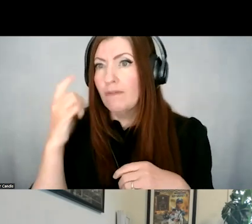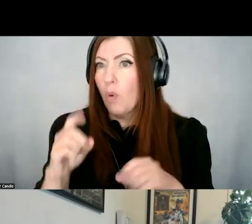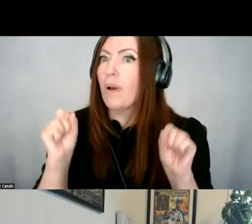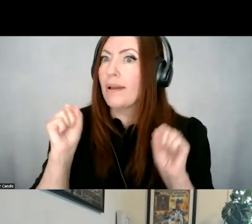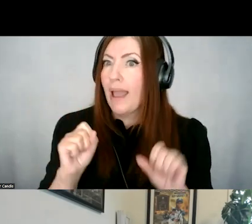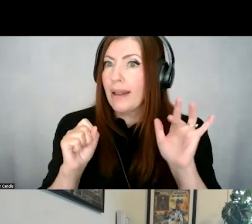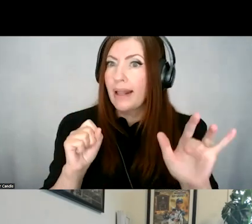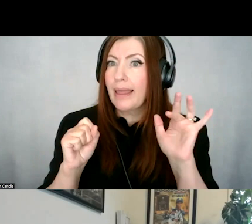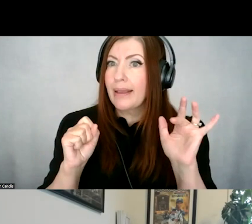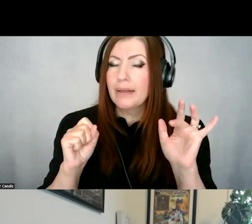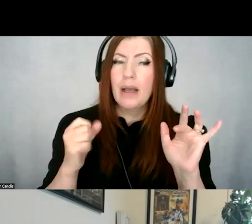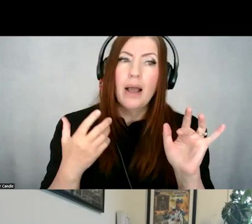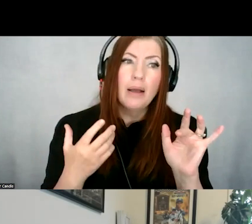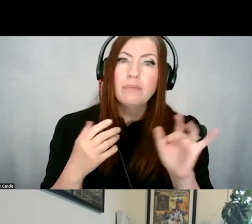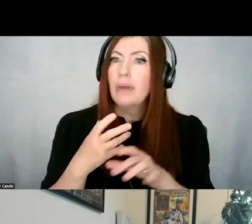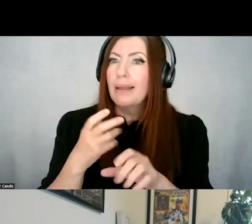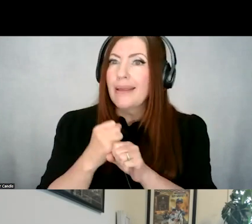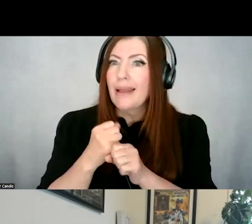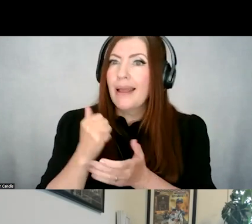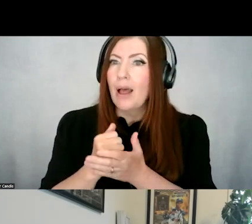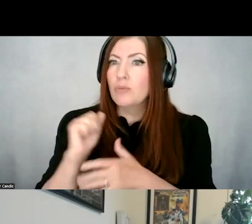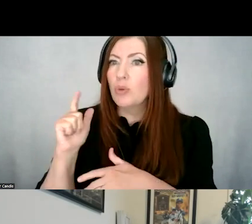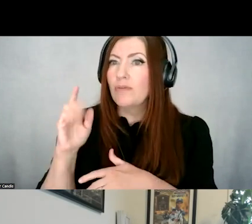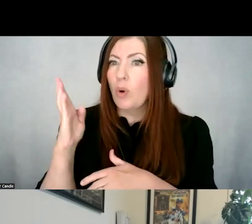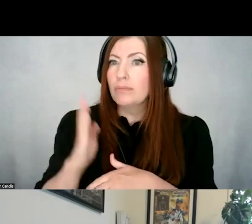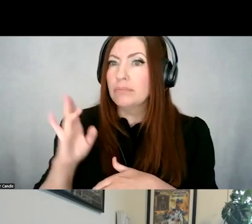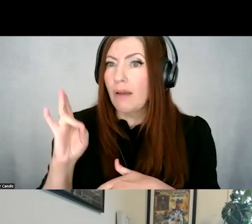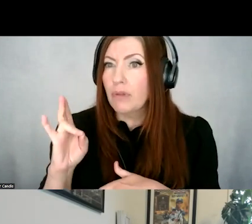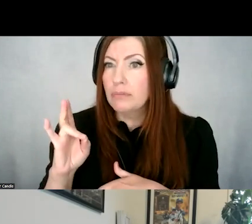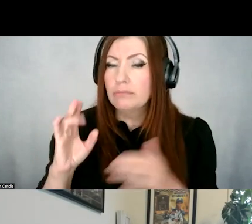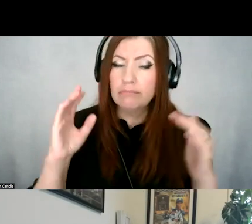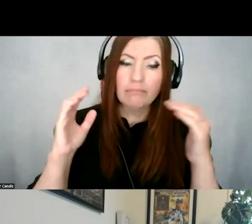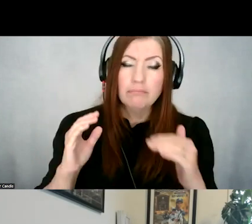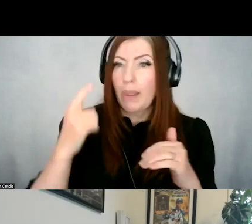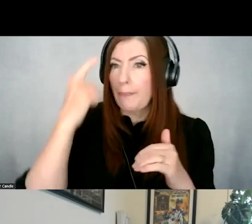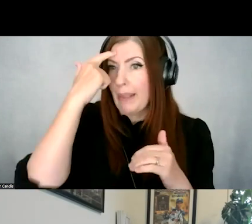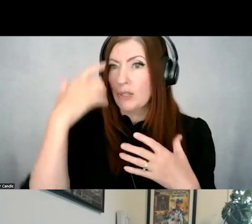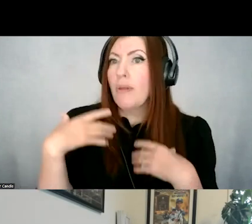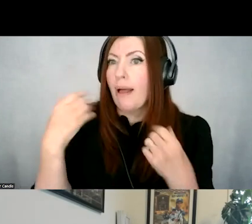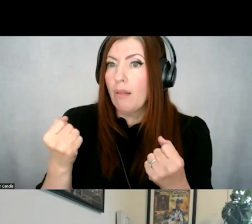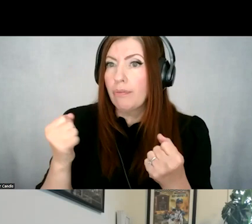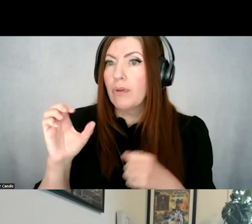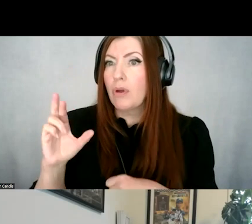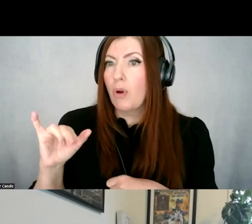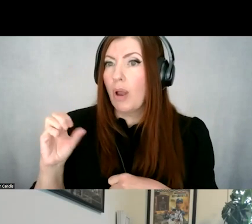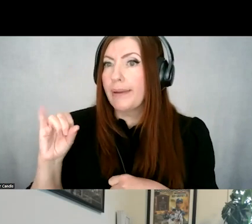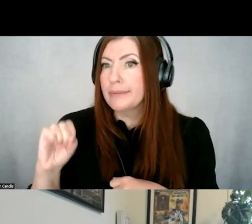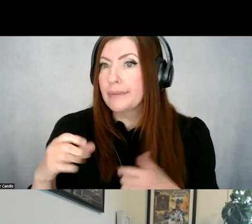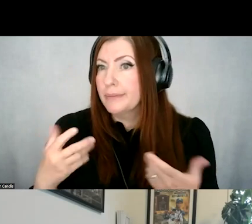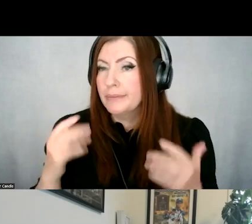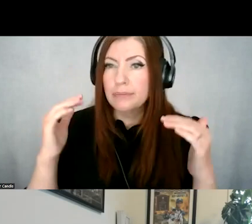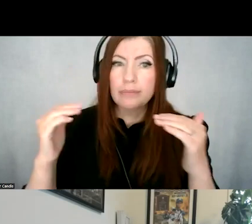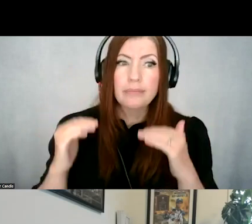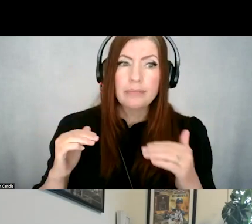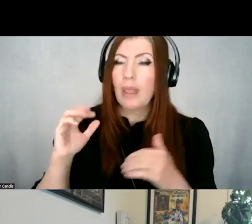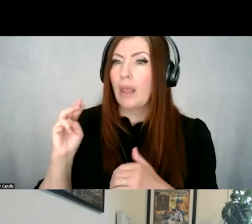click get help 24/7, mental health crisis, mobile